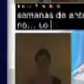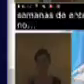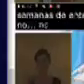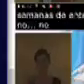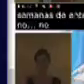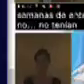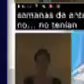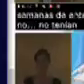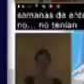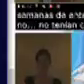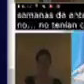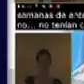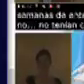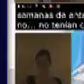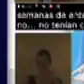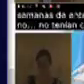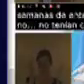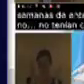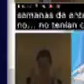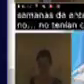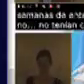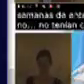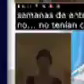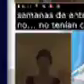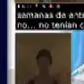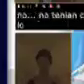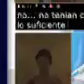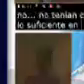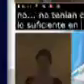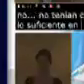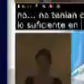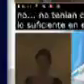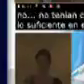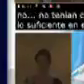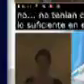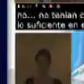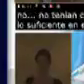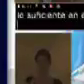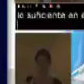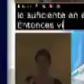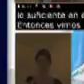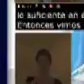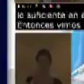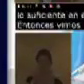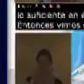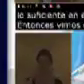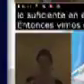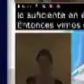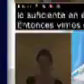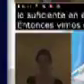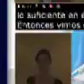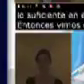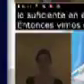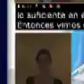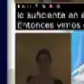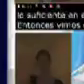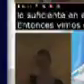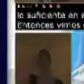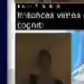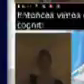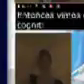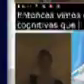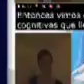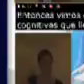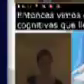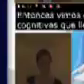they didn't have the ability, they couldn't concentrate enough in these tasks. So the cognitive